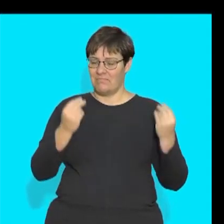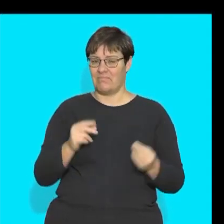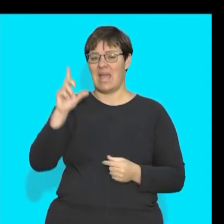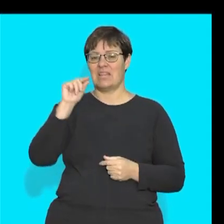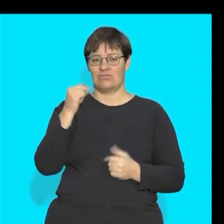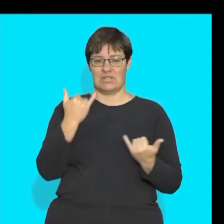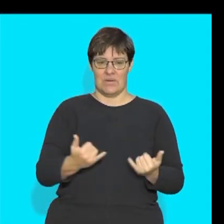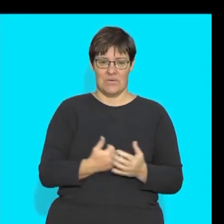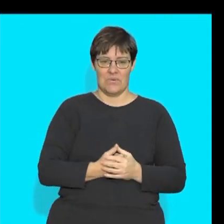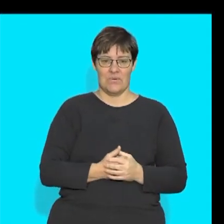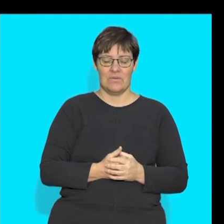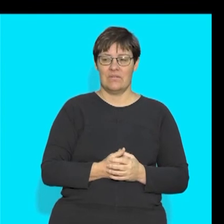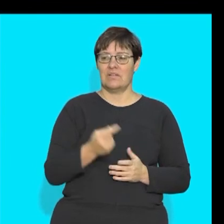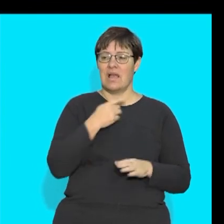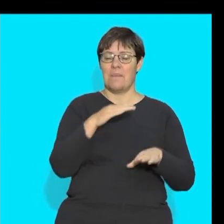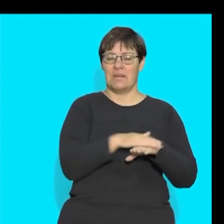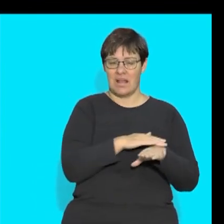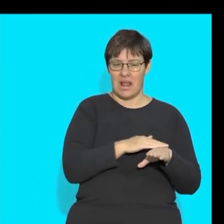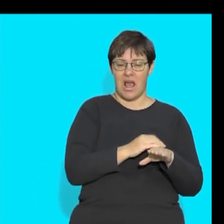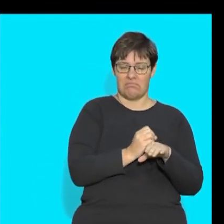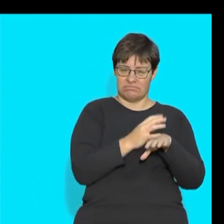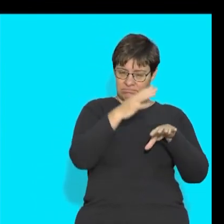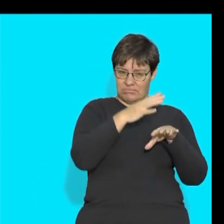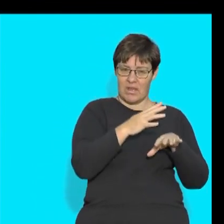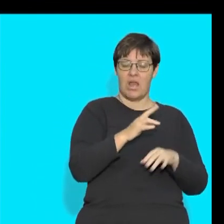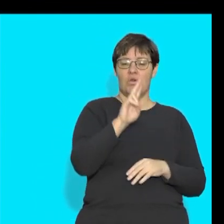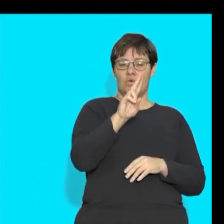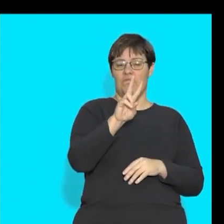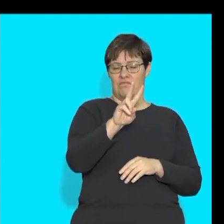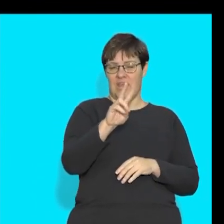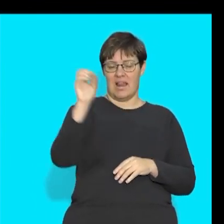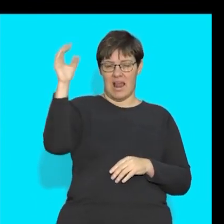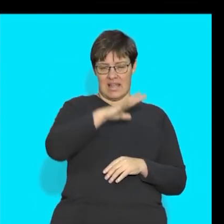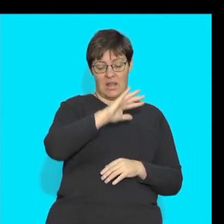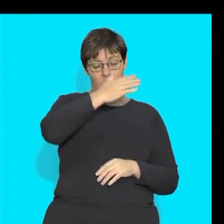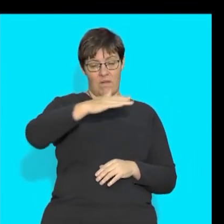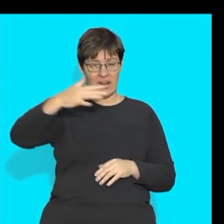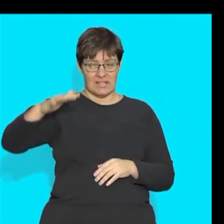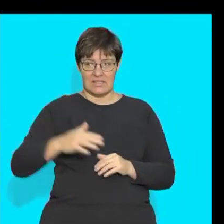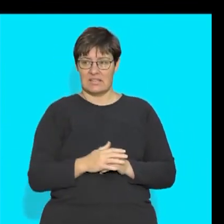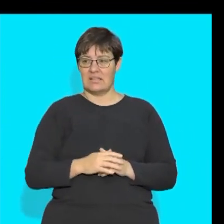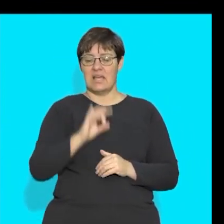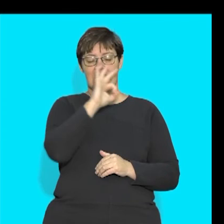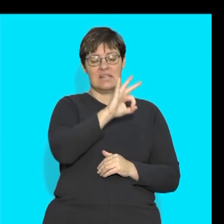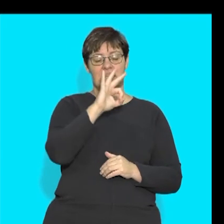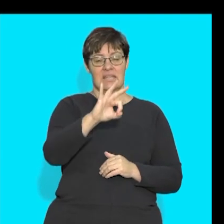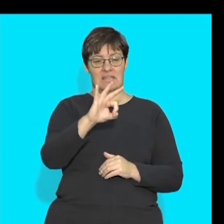We get interesting ones now. So a metal surface is illuminated with ultraviolet light of wavelength, there we